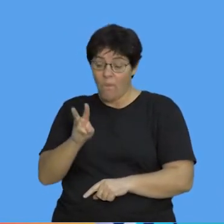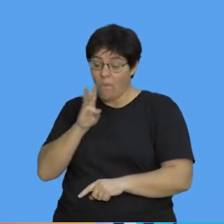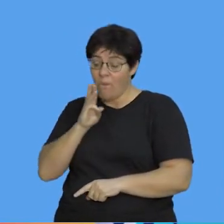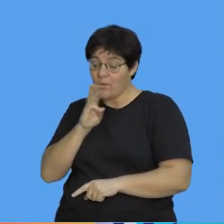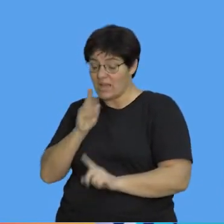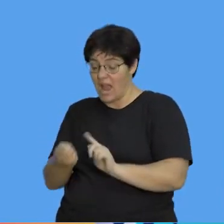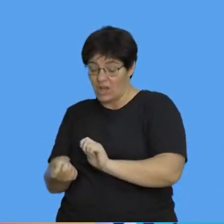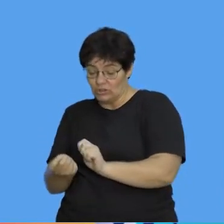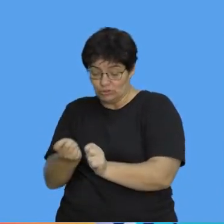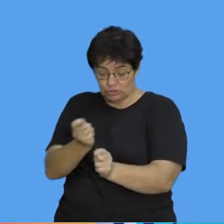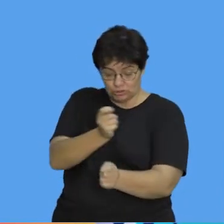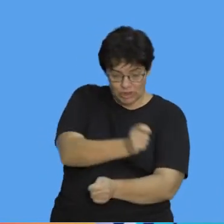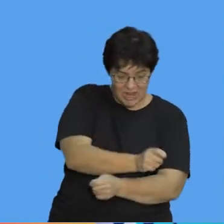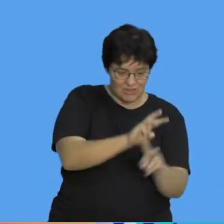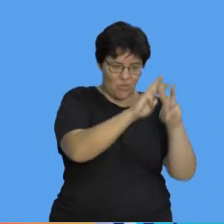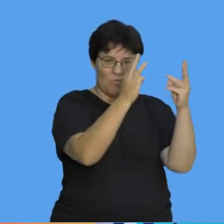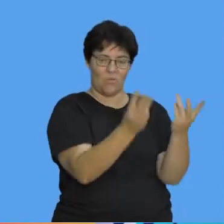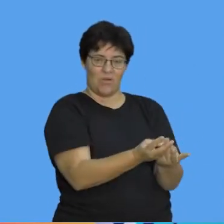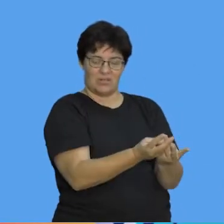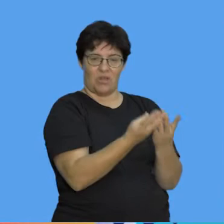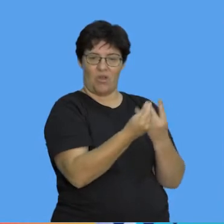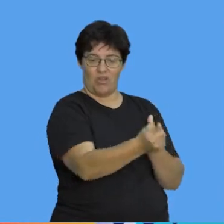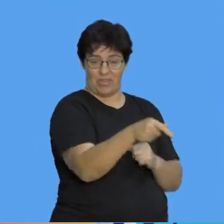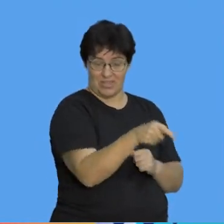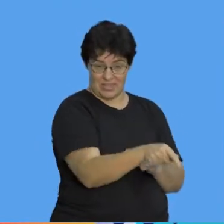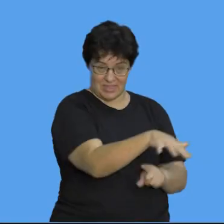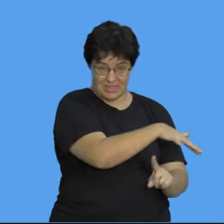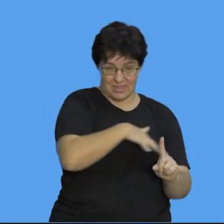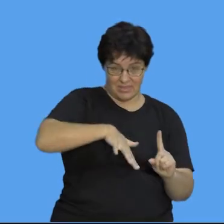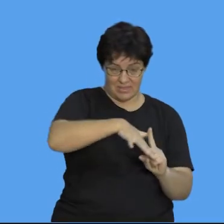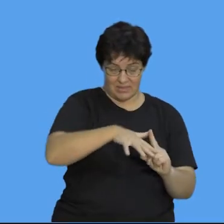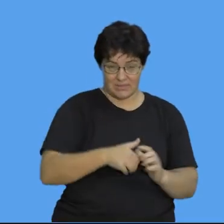aquatic environment to a terrestrial environment.